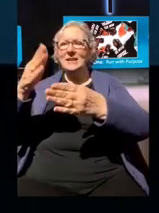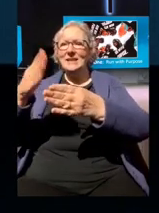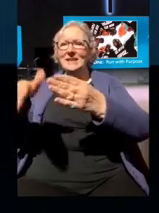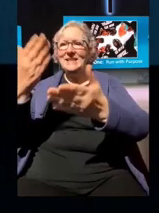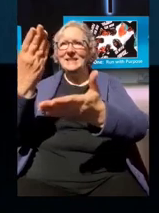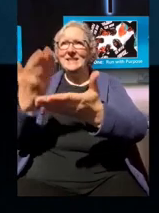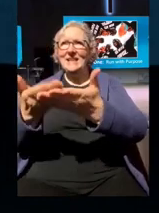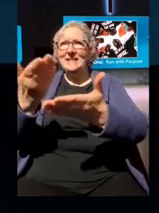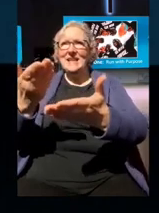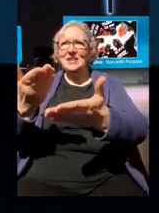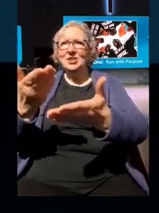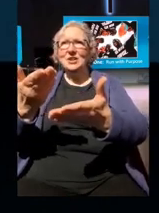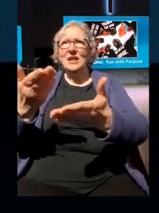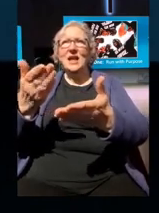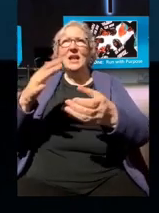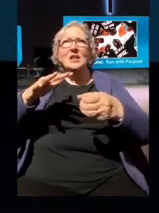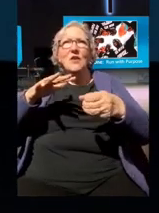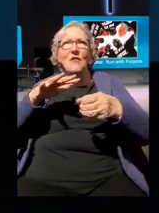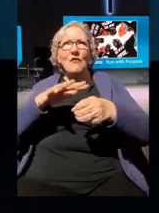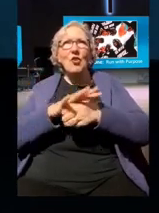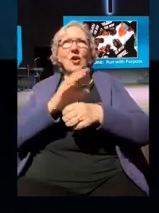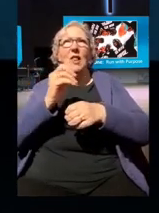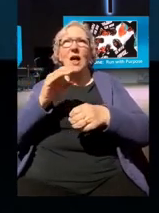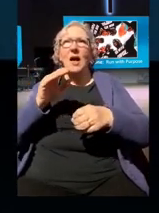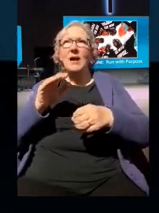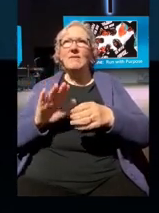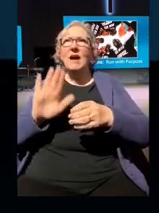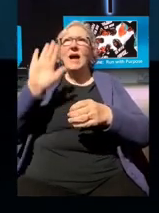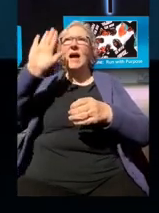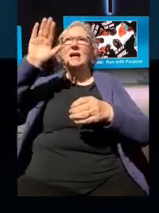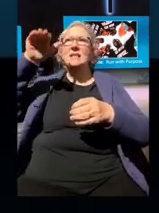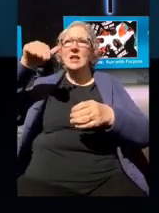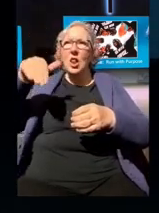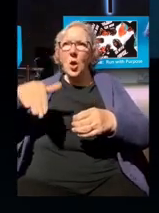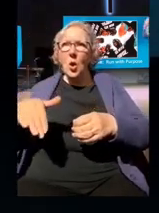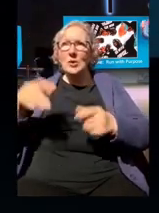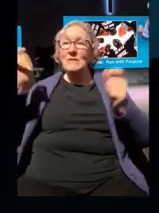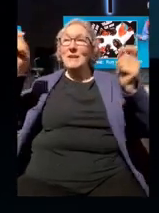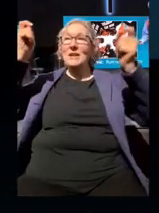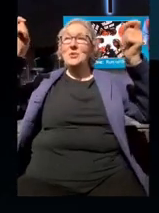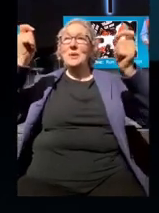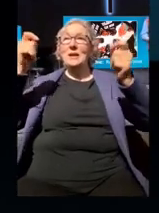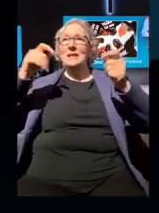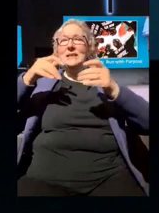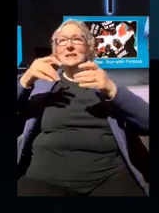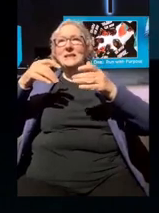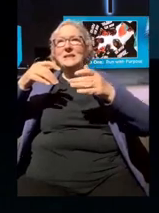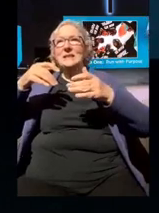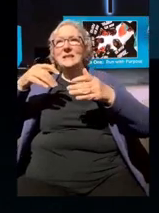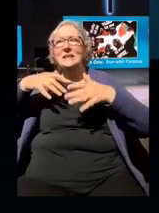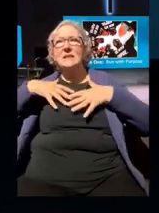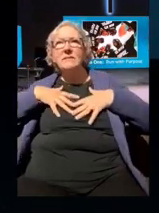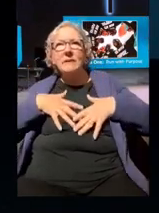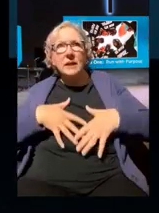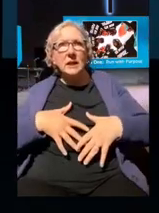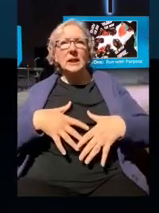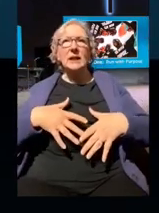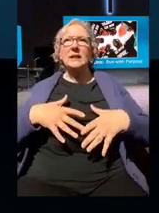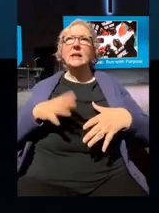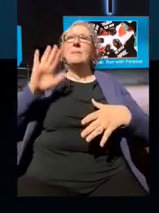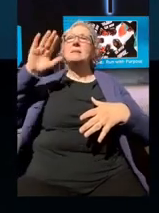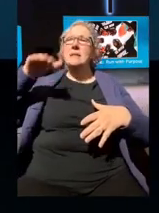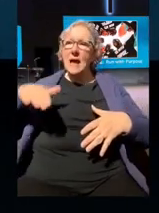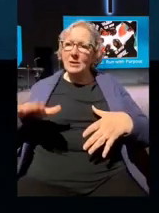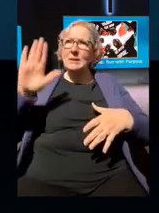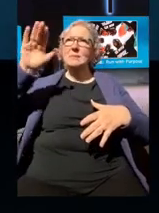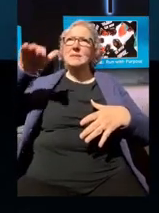journey that's full of highs and lows and victories and defeats and ups and downs and good times